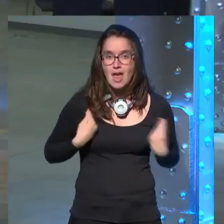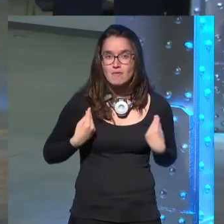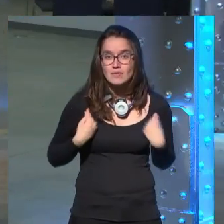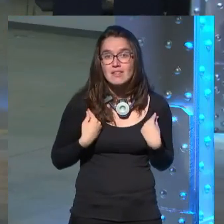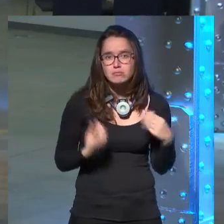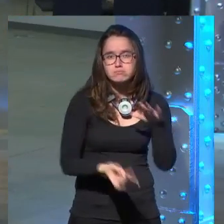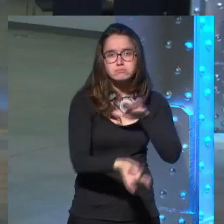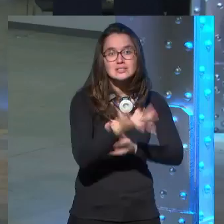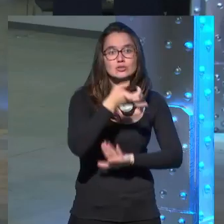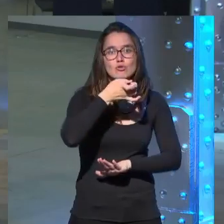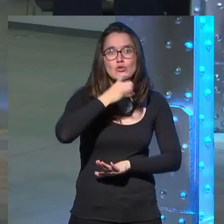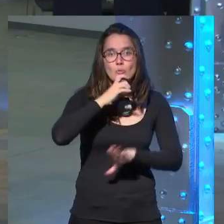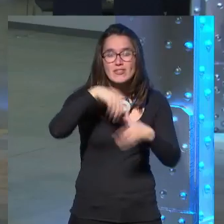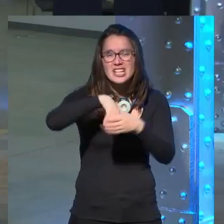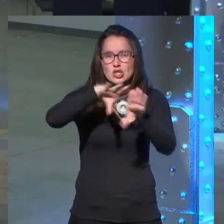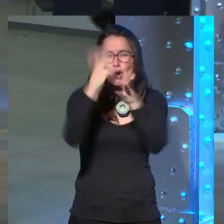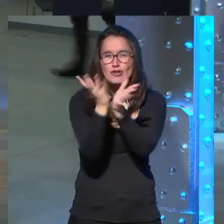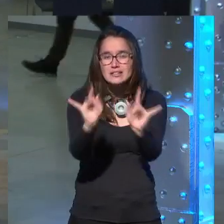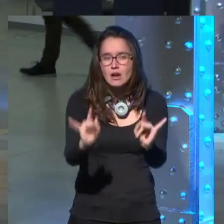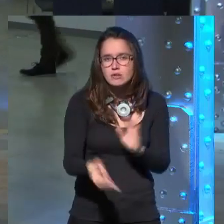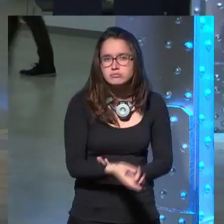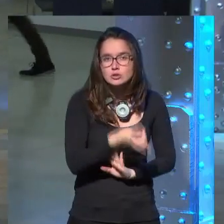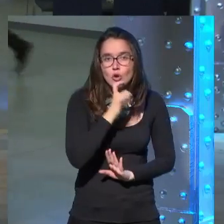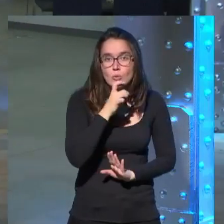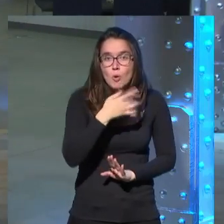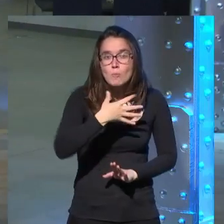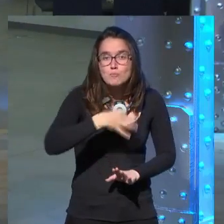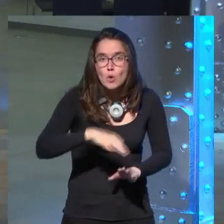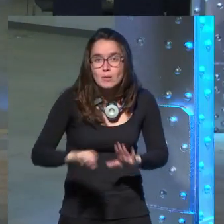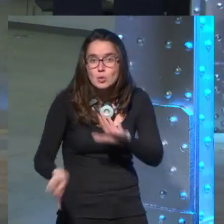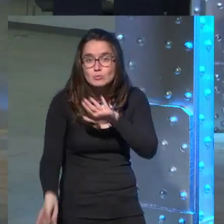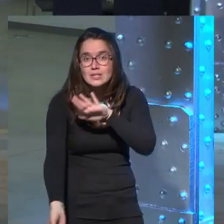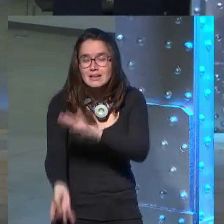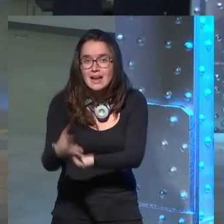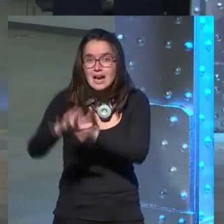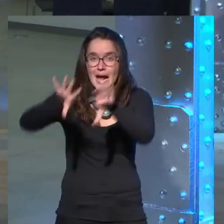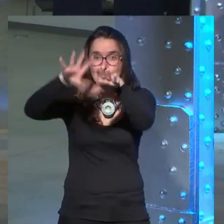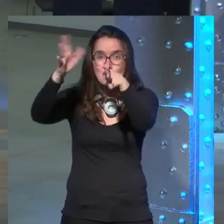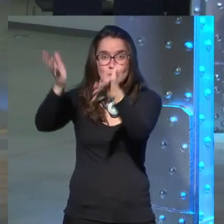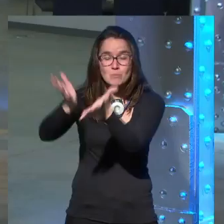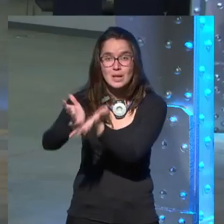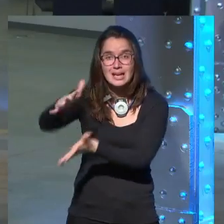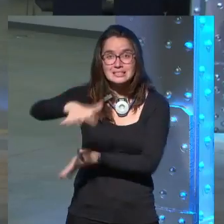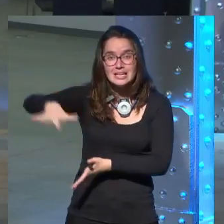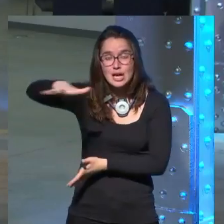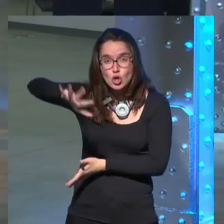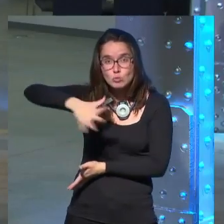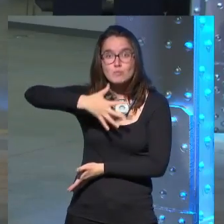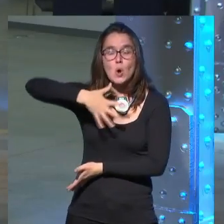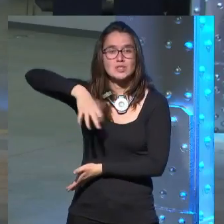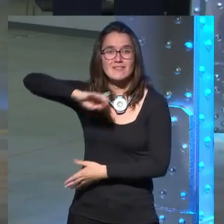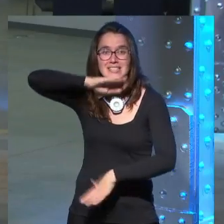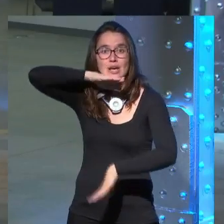big mystery. How did life on Earth emerge? We can create